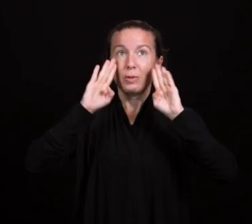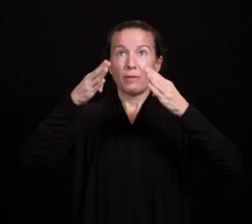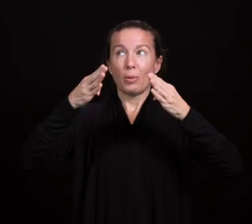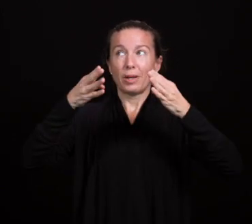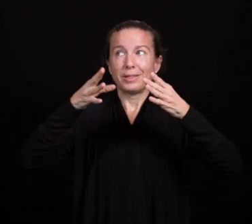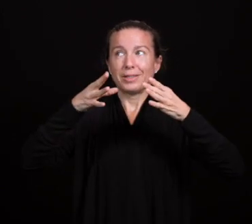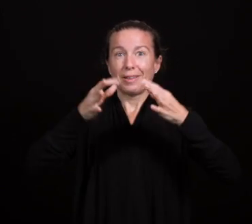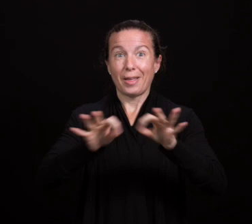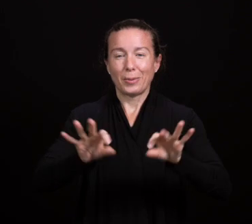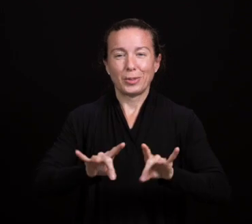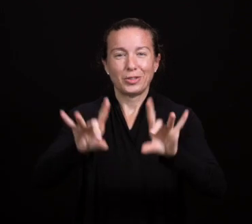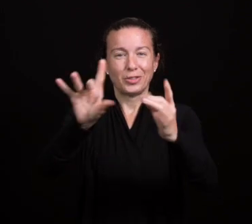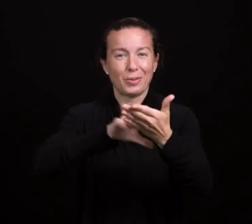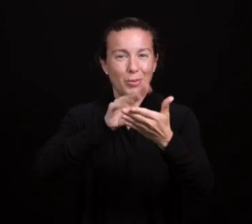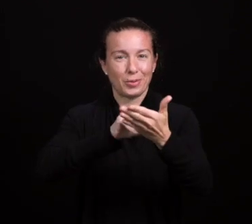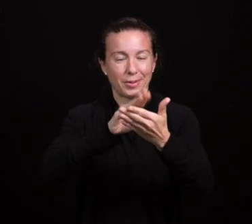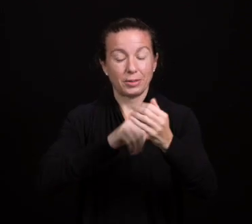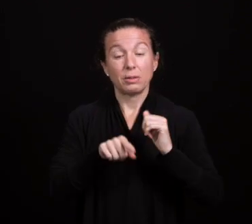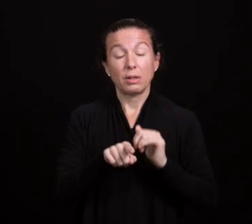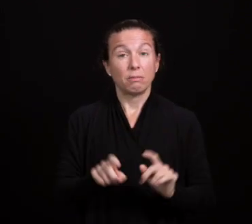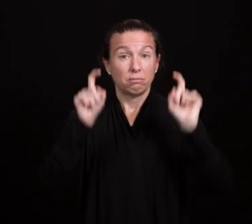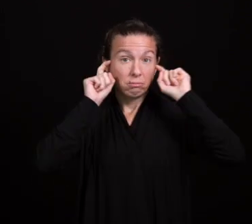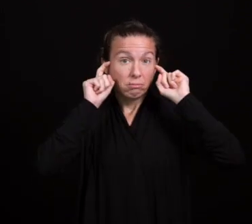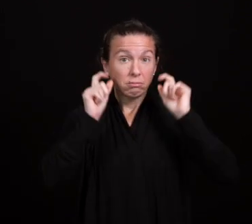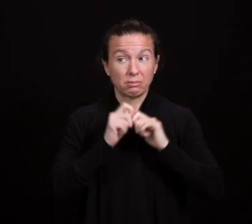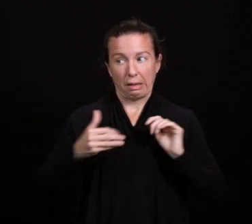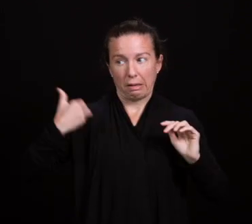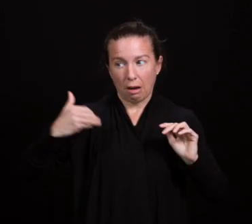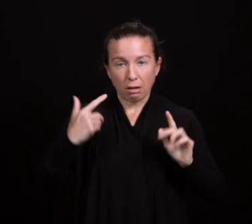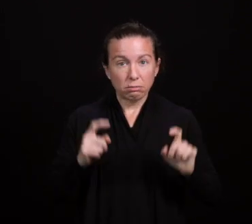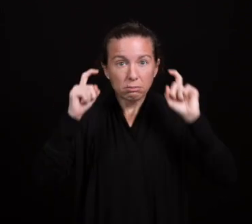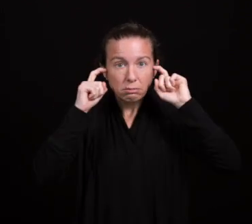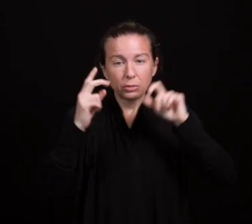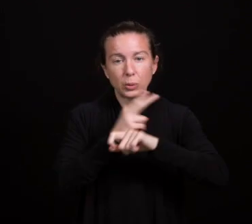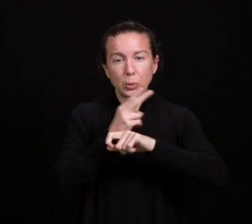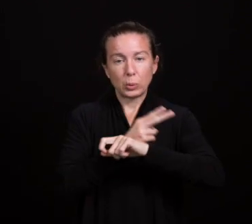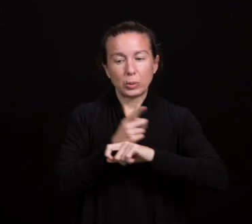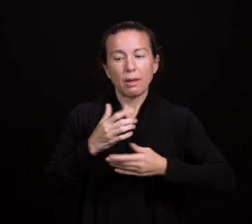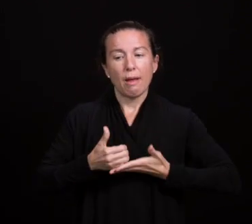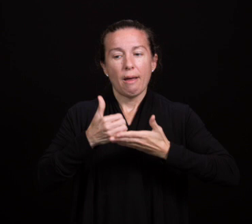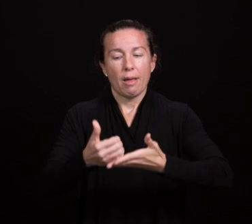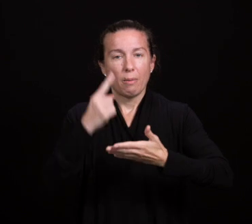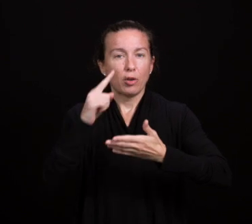language. And she had her hearing aids on so young that it really helped her